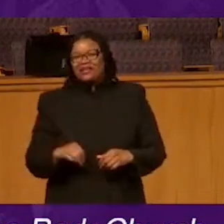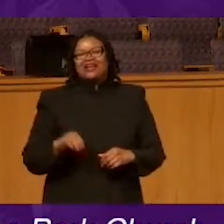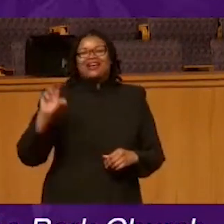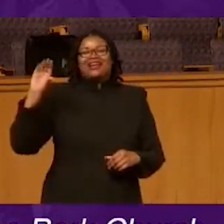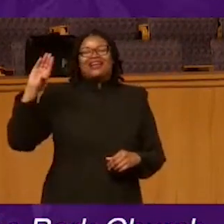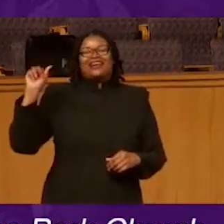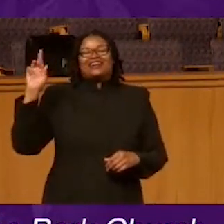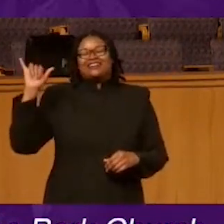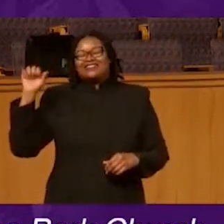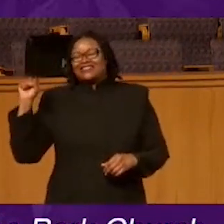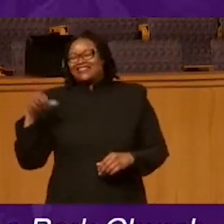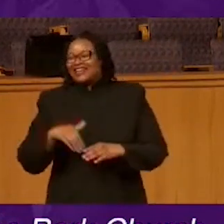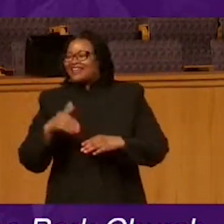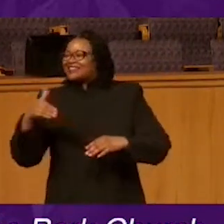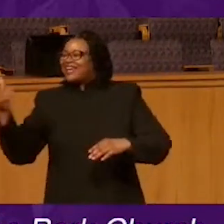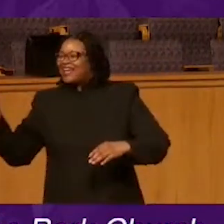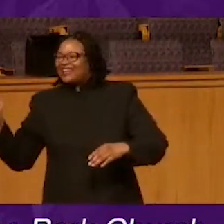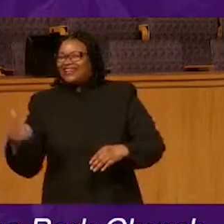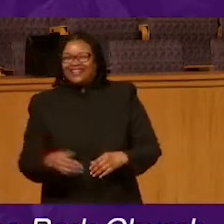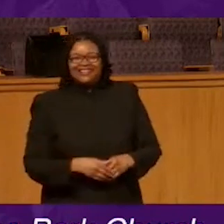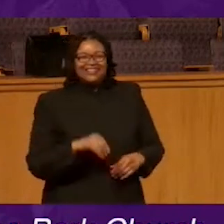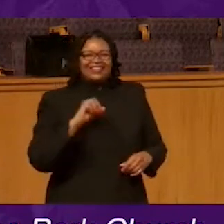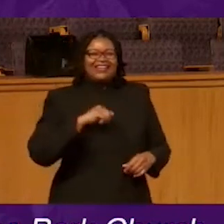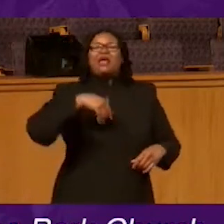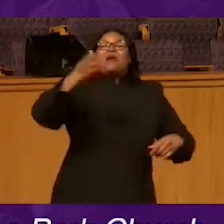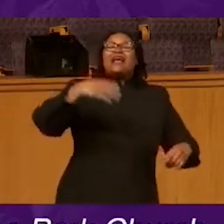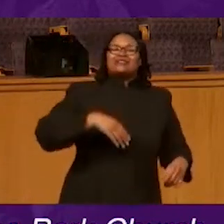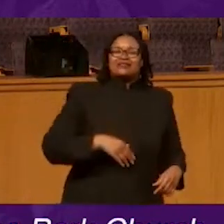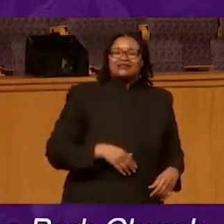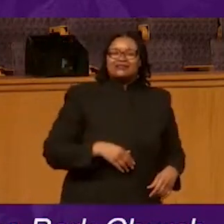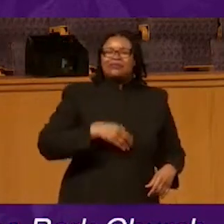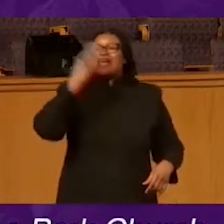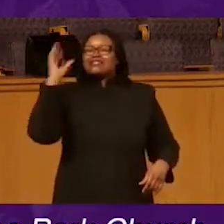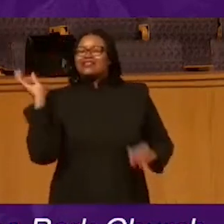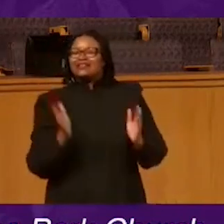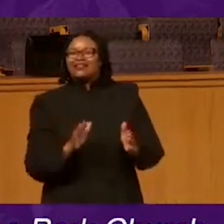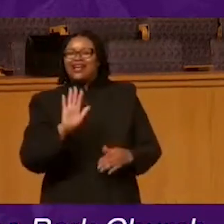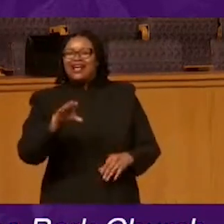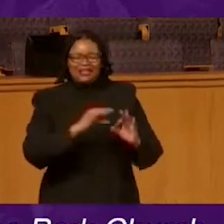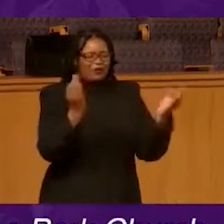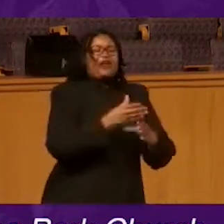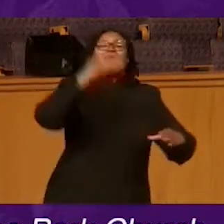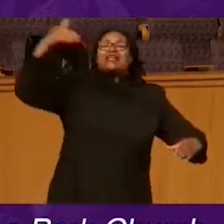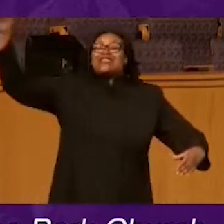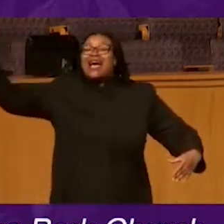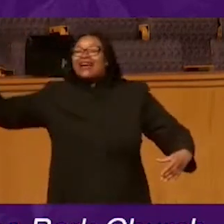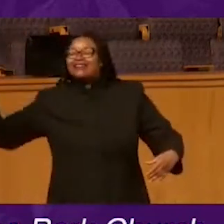outside. Hey, Pastor, your family outside.